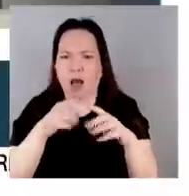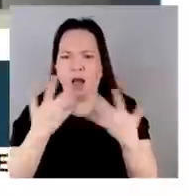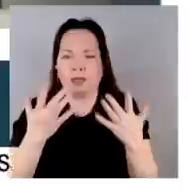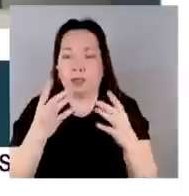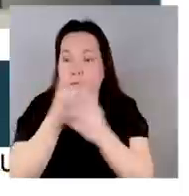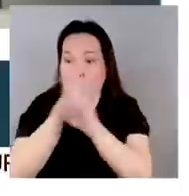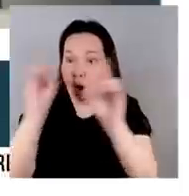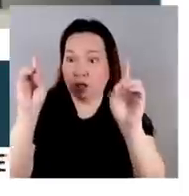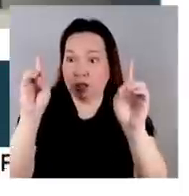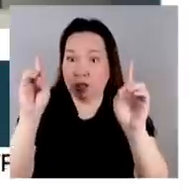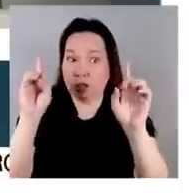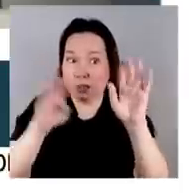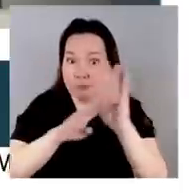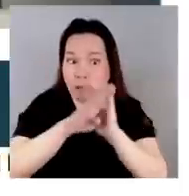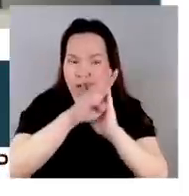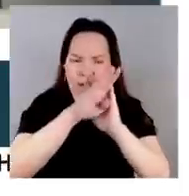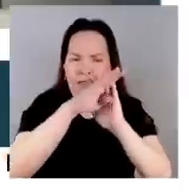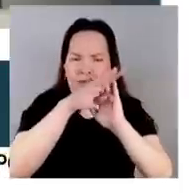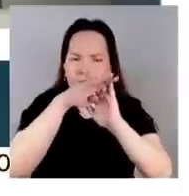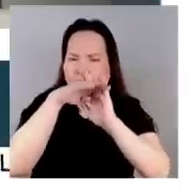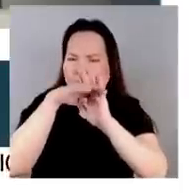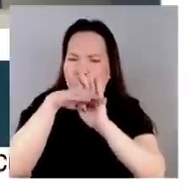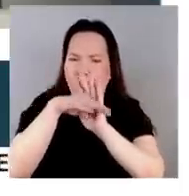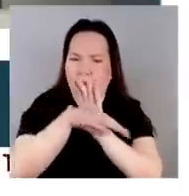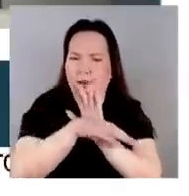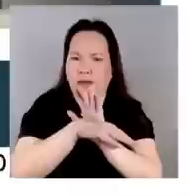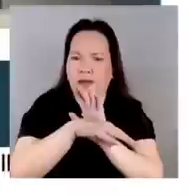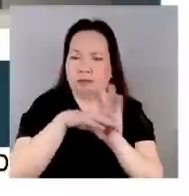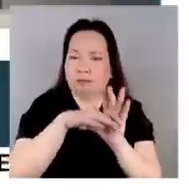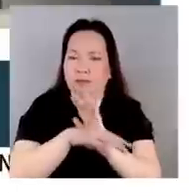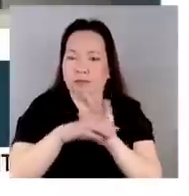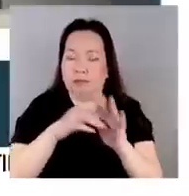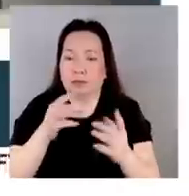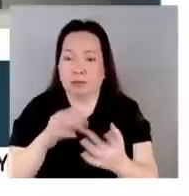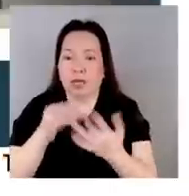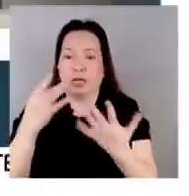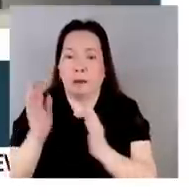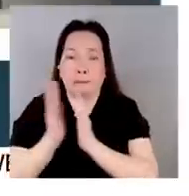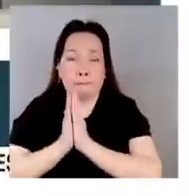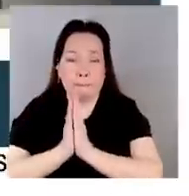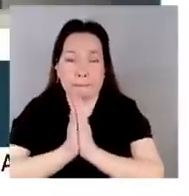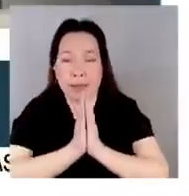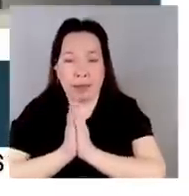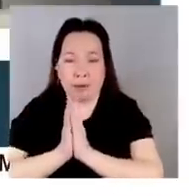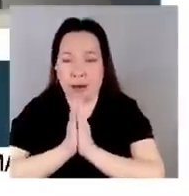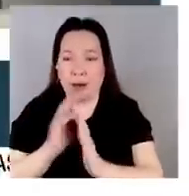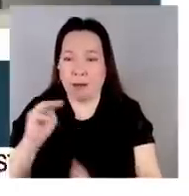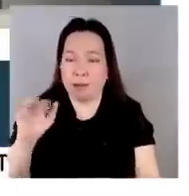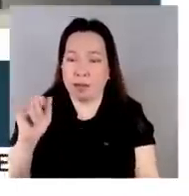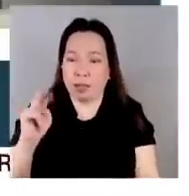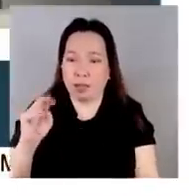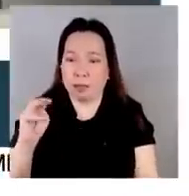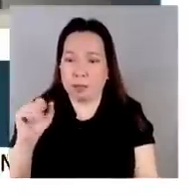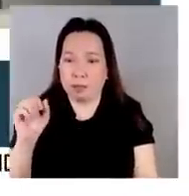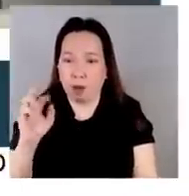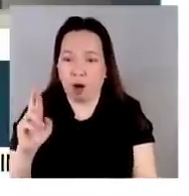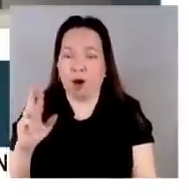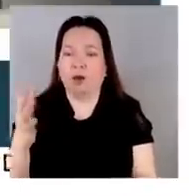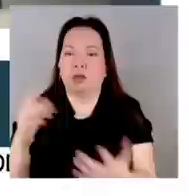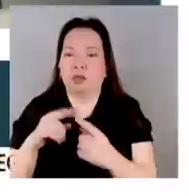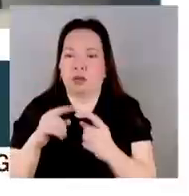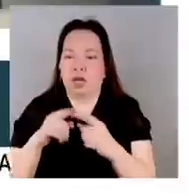democracy across Southeast Asia. So, you know, particularly in countries like Myanmar, you know, the NLD, the National League for